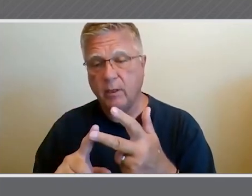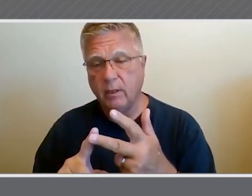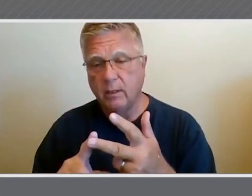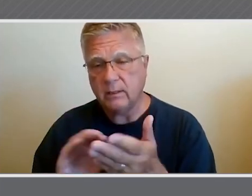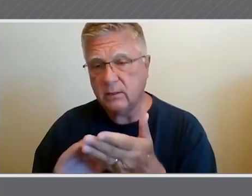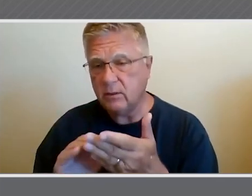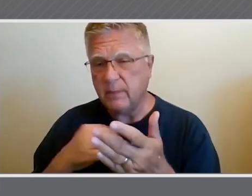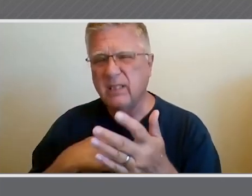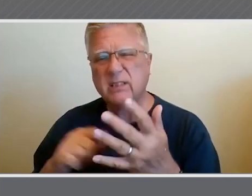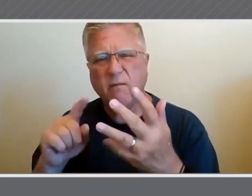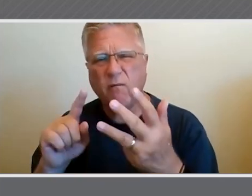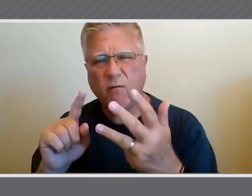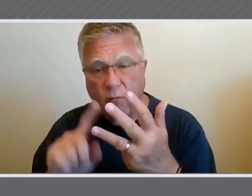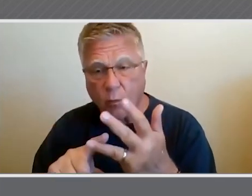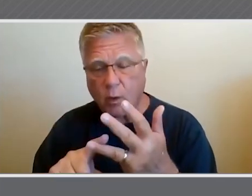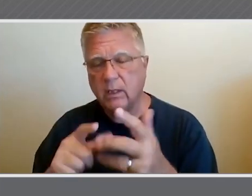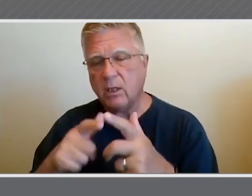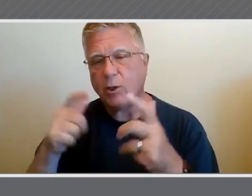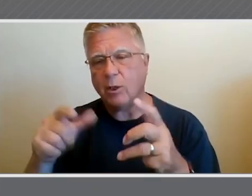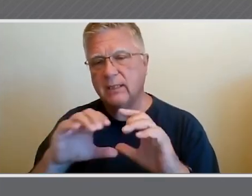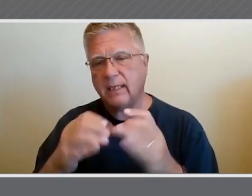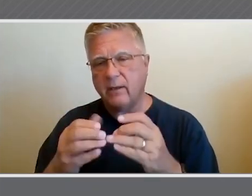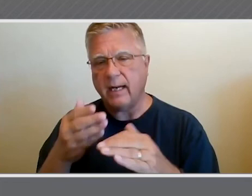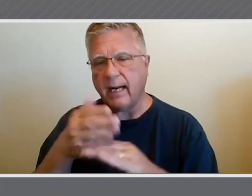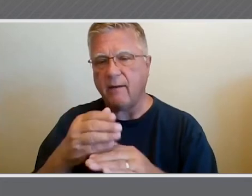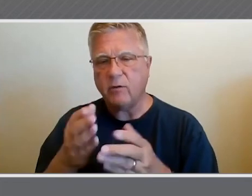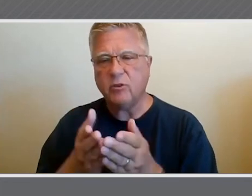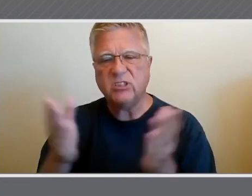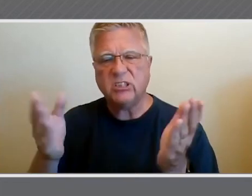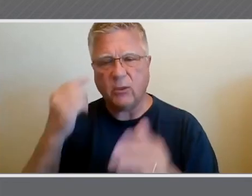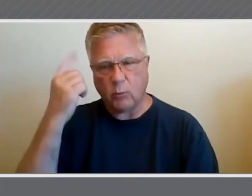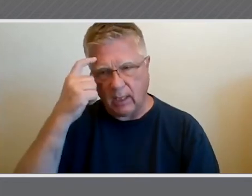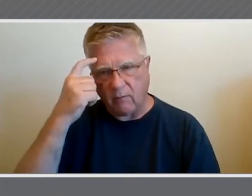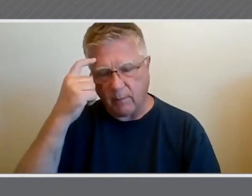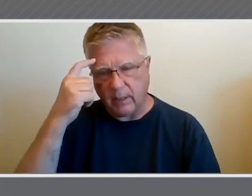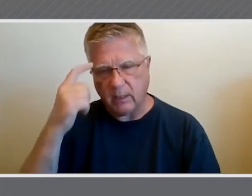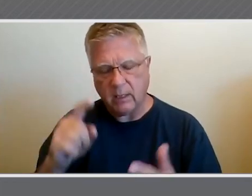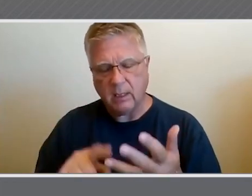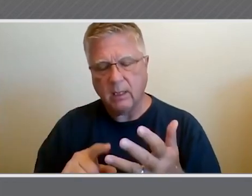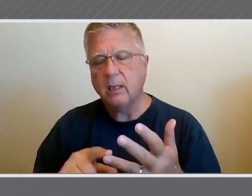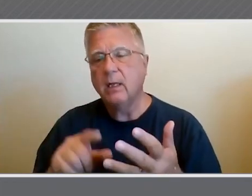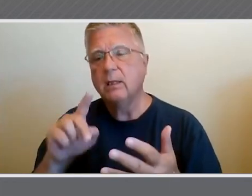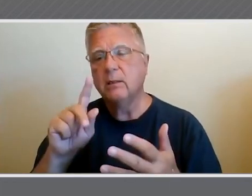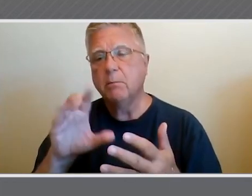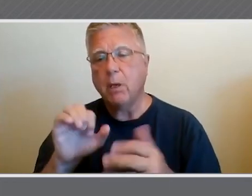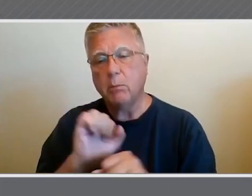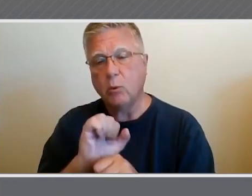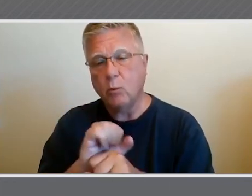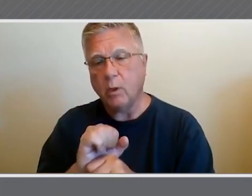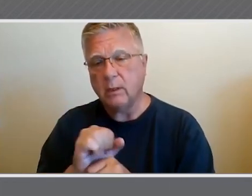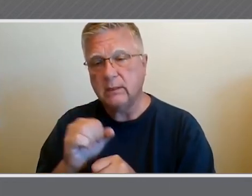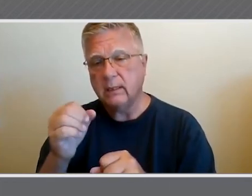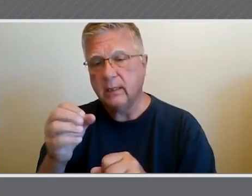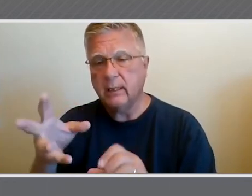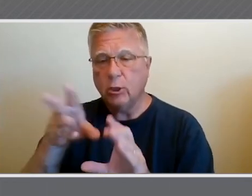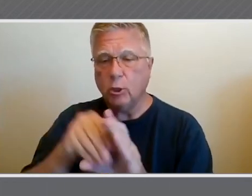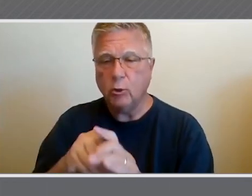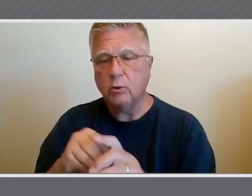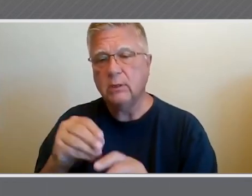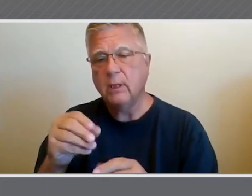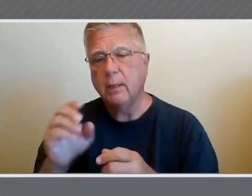the fourth largest category after general government. But Public Works does comprise the Bureau of